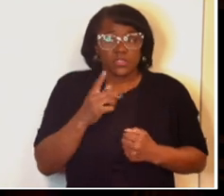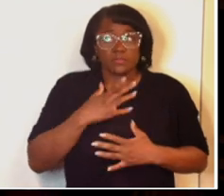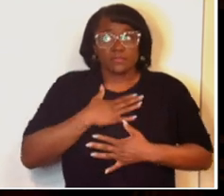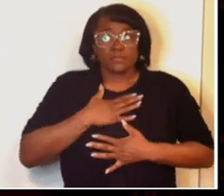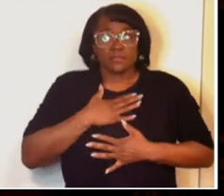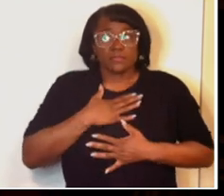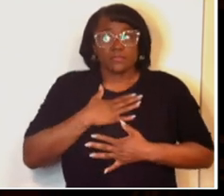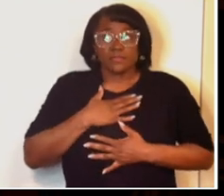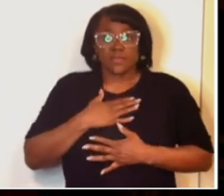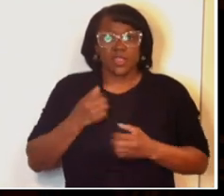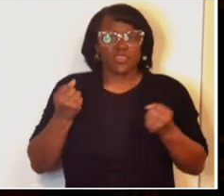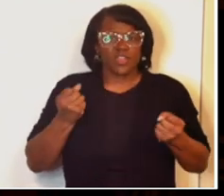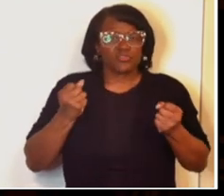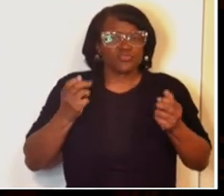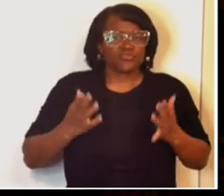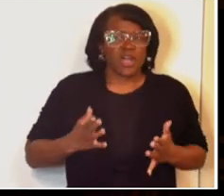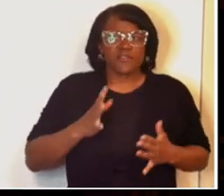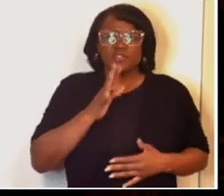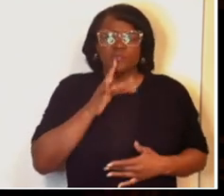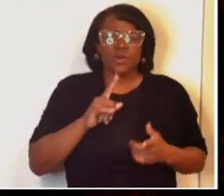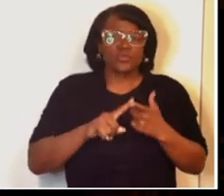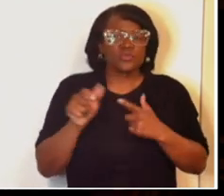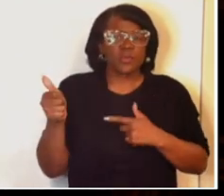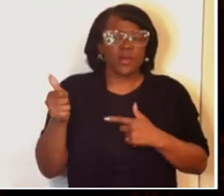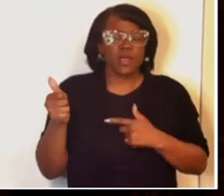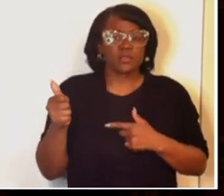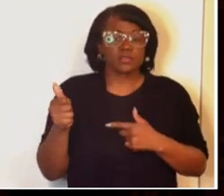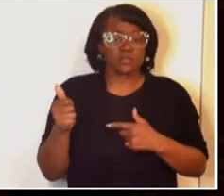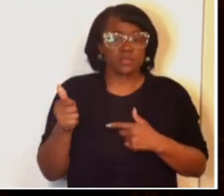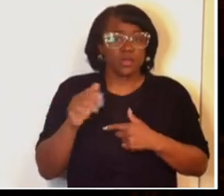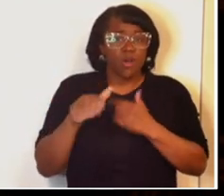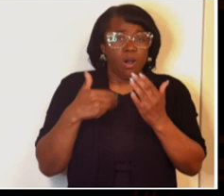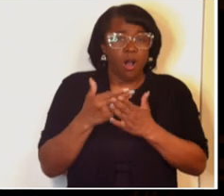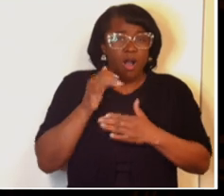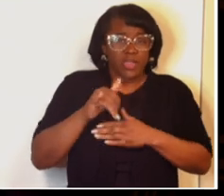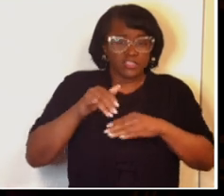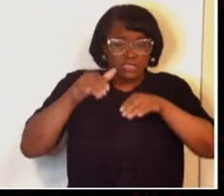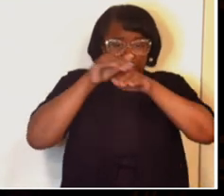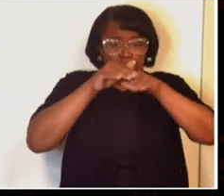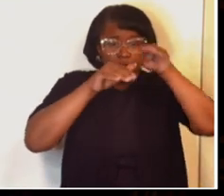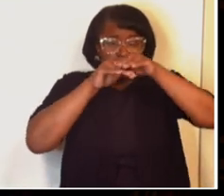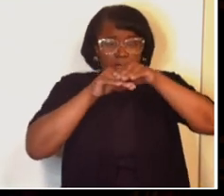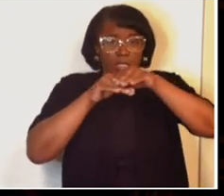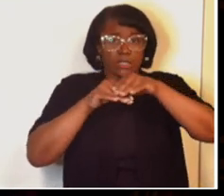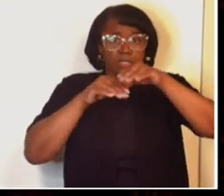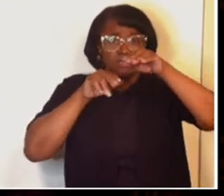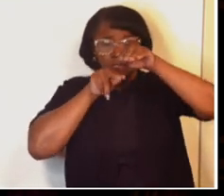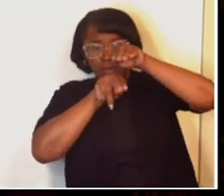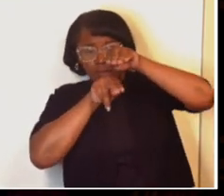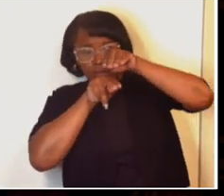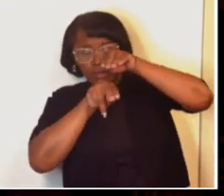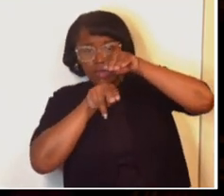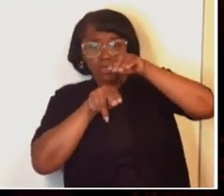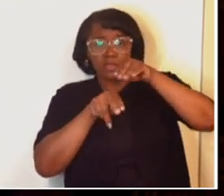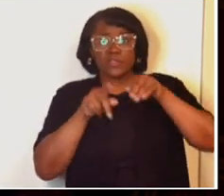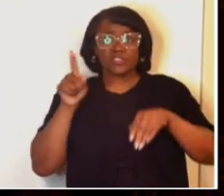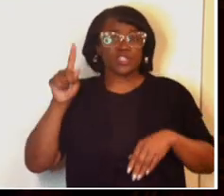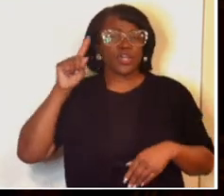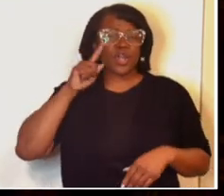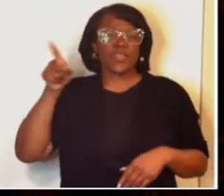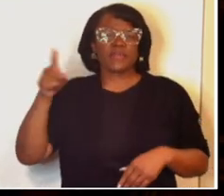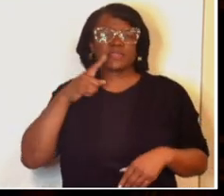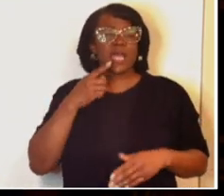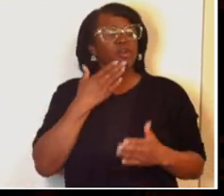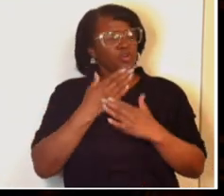someone. Because of all that covered her, she couldn't make out the words, but she heard the final good day, clearly,